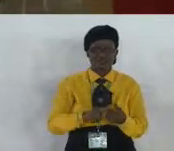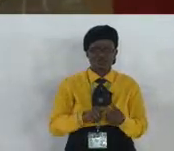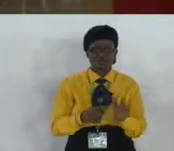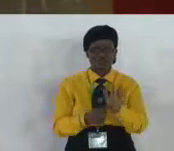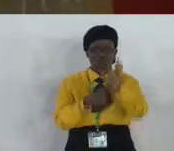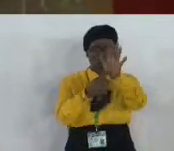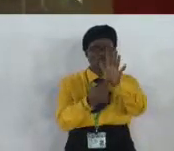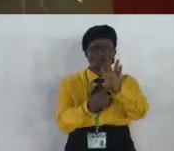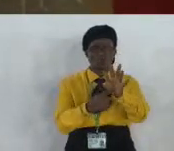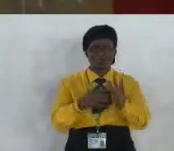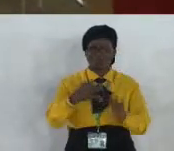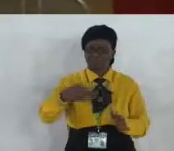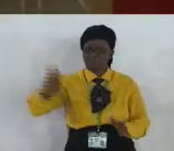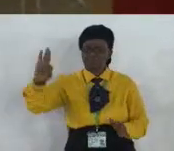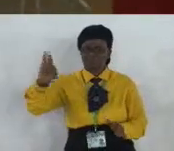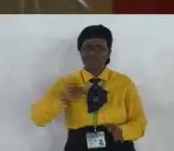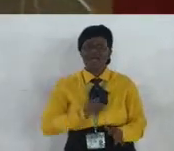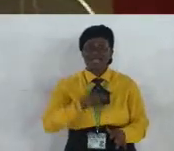I said, I see.